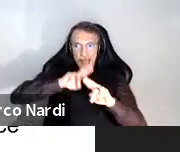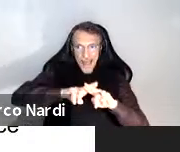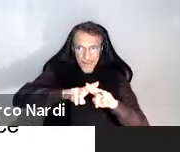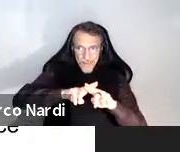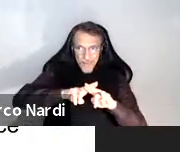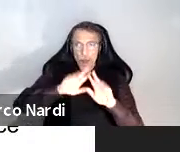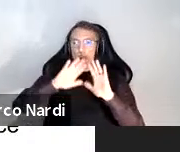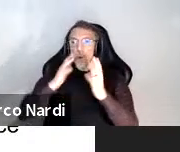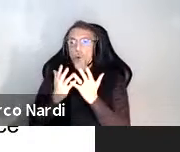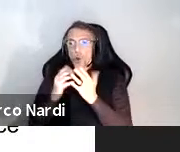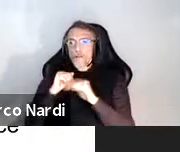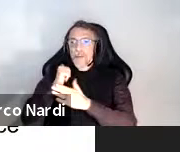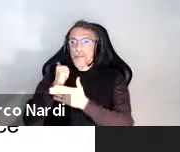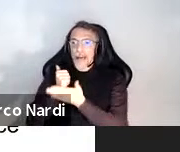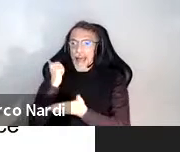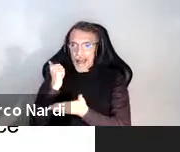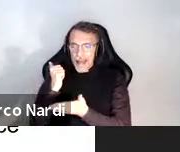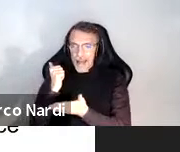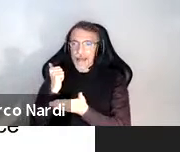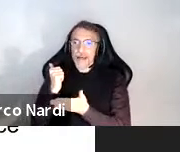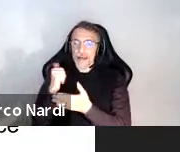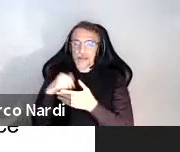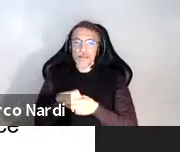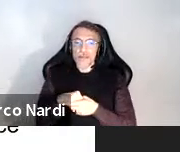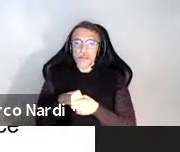World Bank look, especially through the